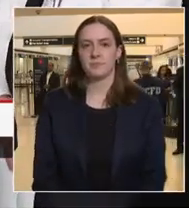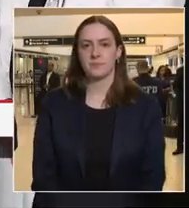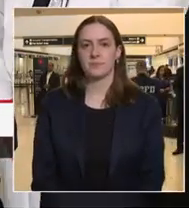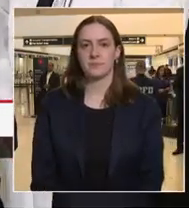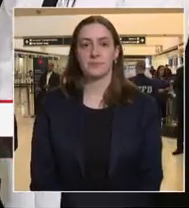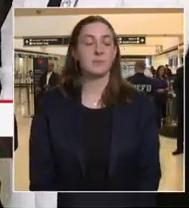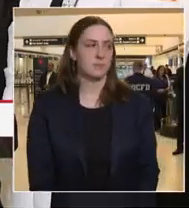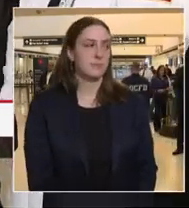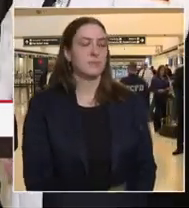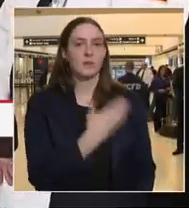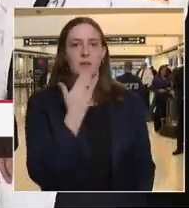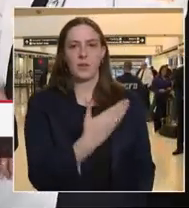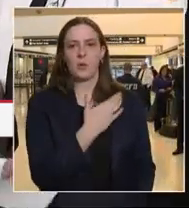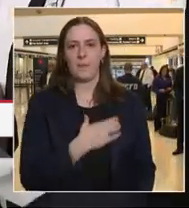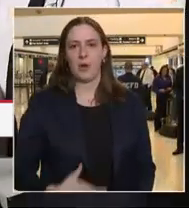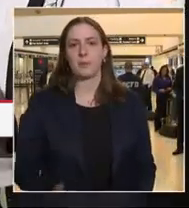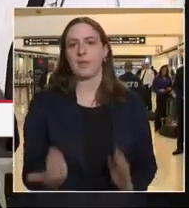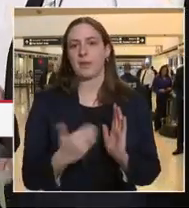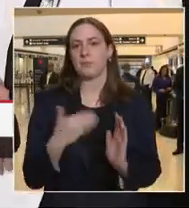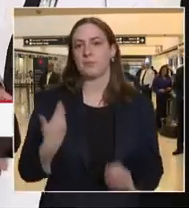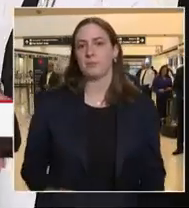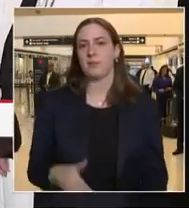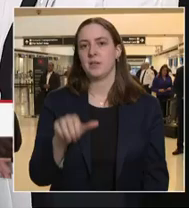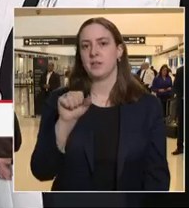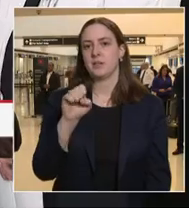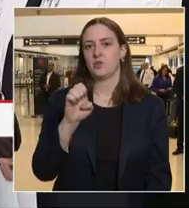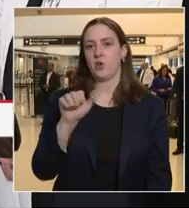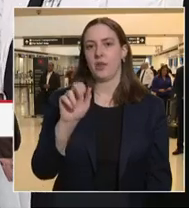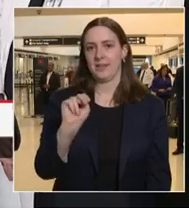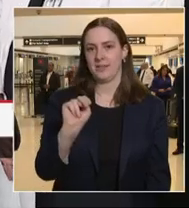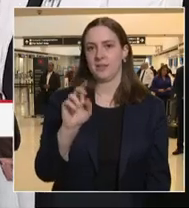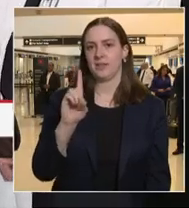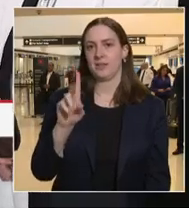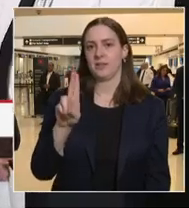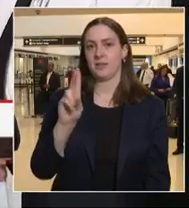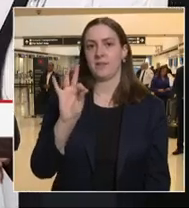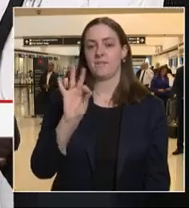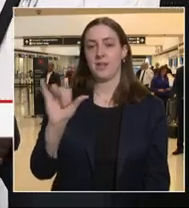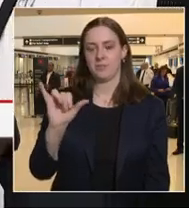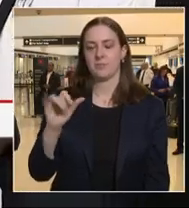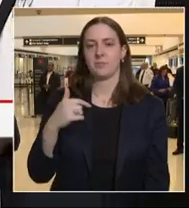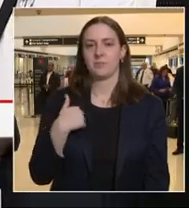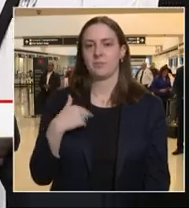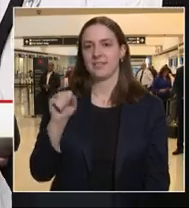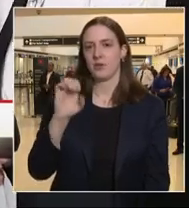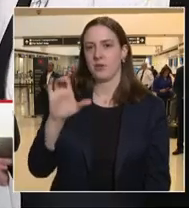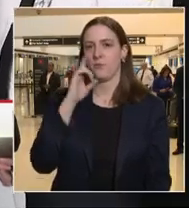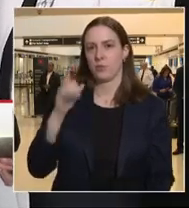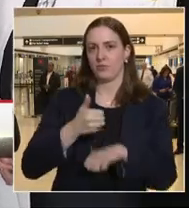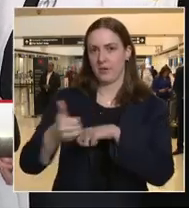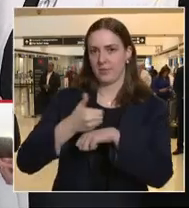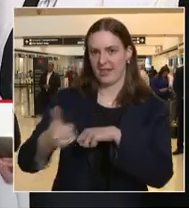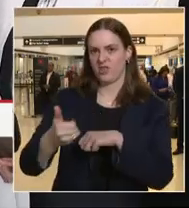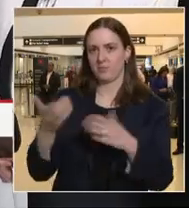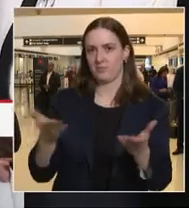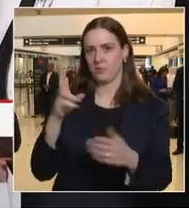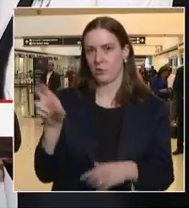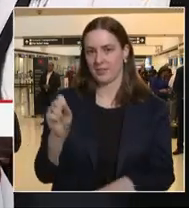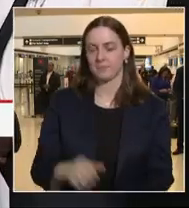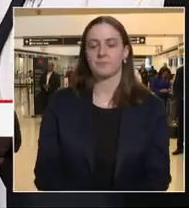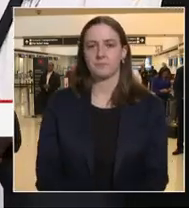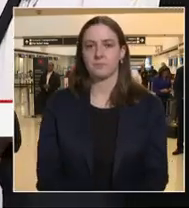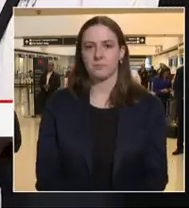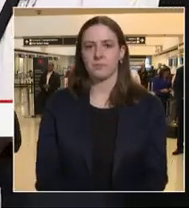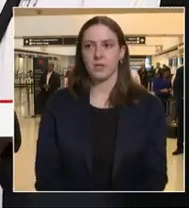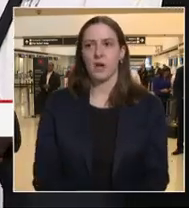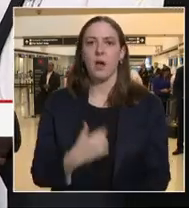Thank you, Mayor. Again, Sean Duffy here, Secretary of Transportation. We wish we were gathering for different